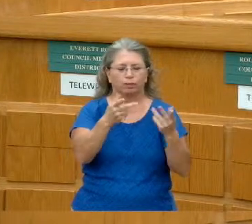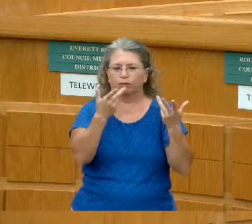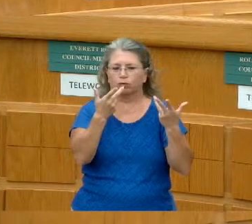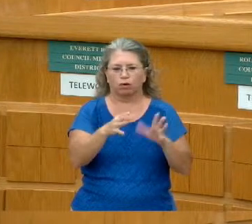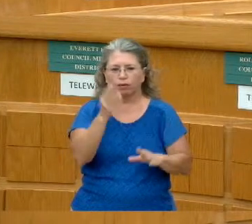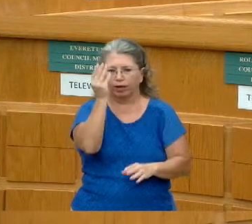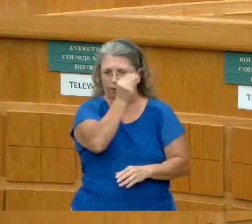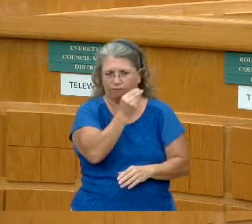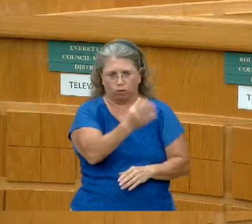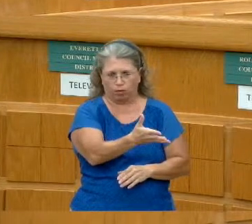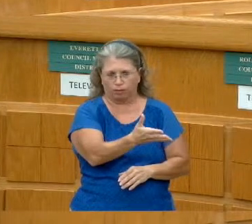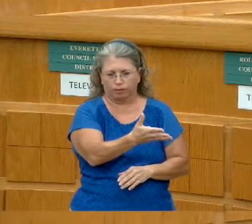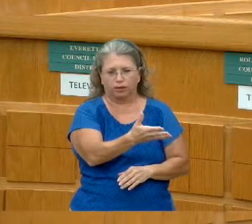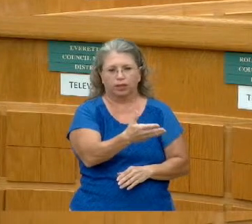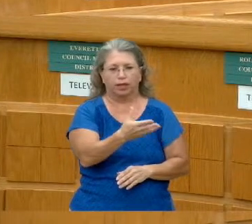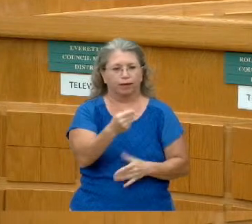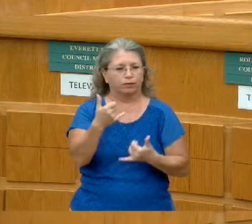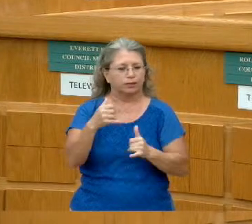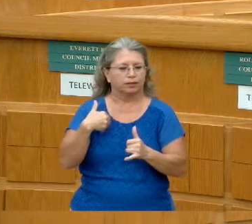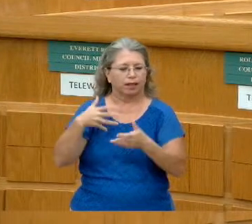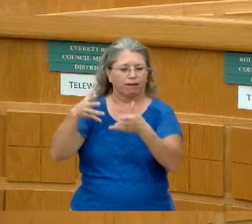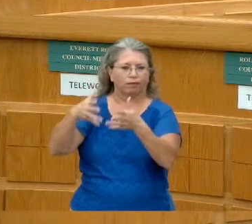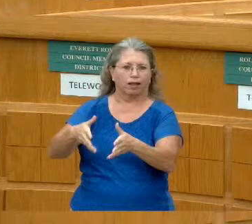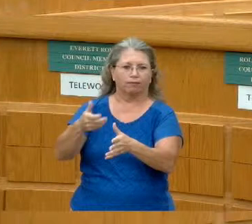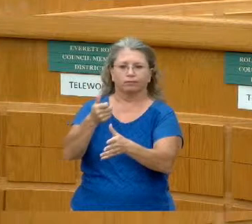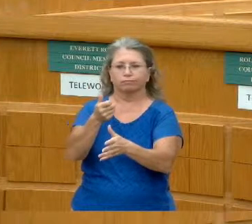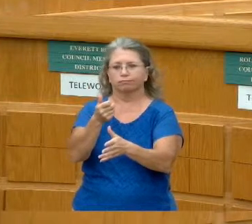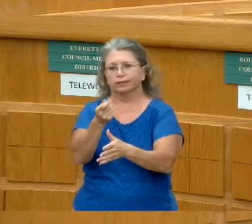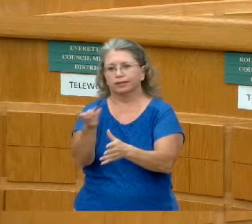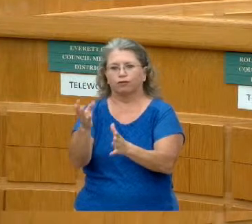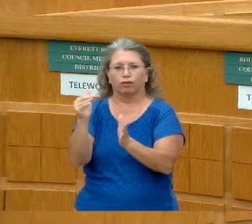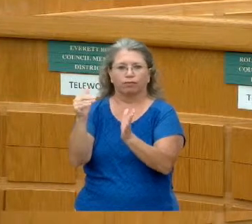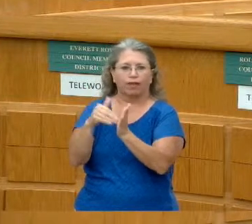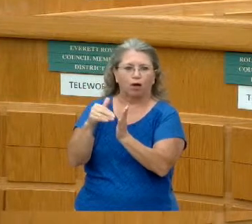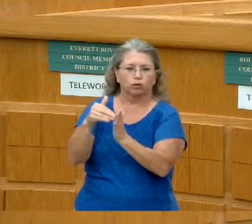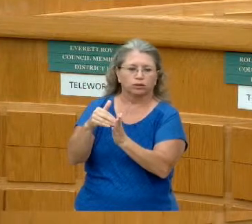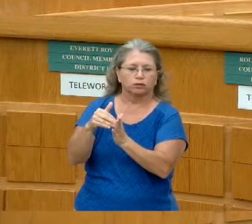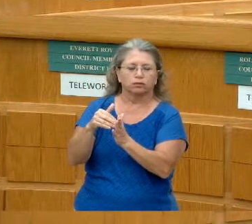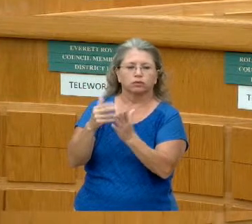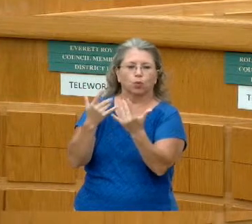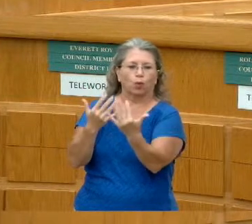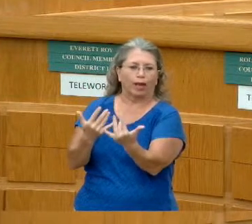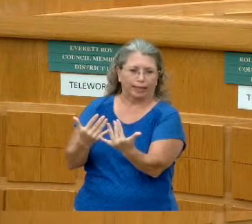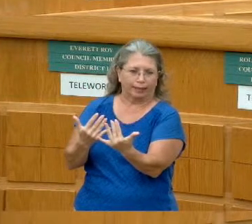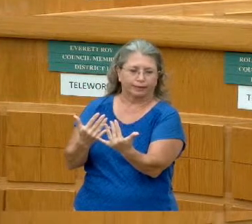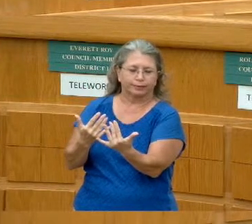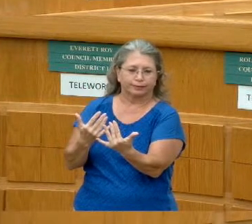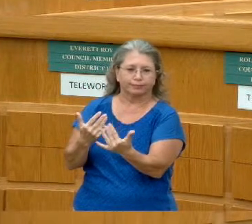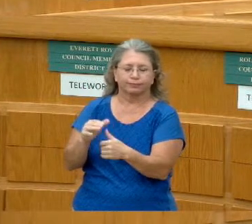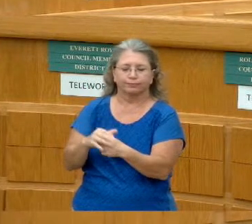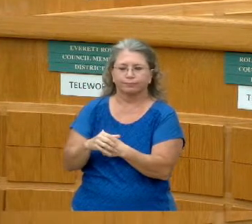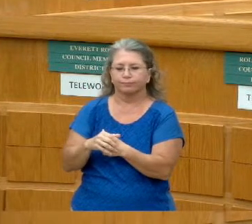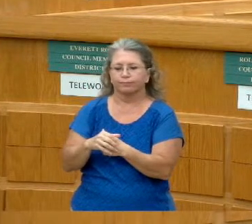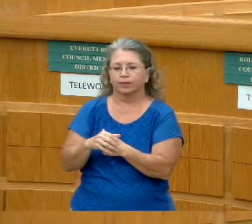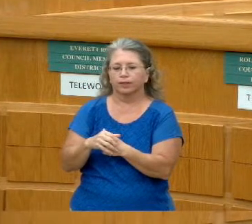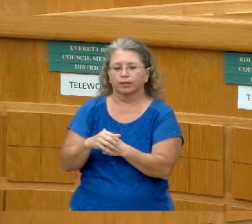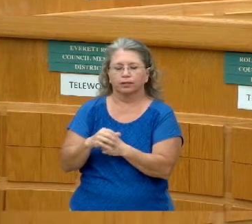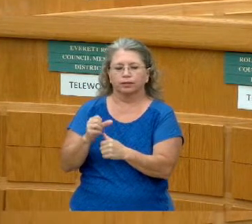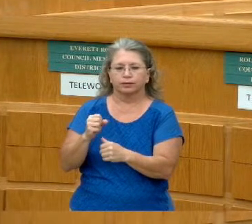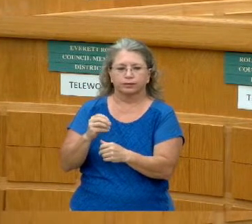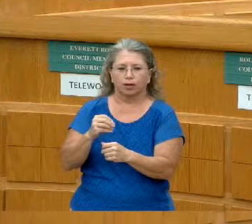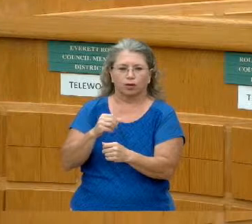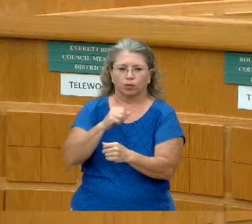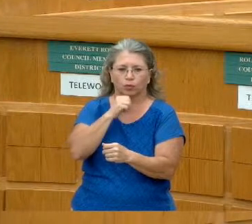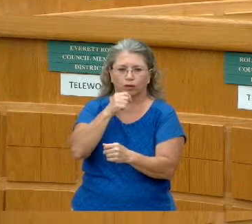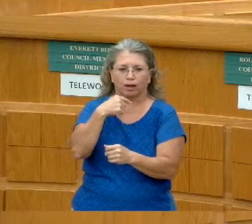and there's already several thousand that are waiting. So there's no point giving persons a number to call, because